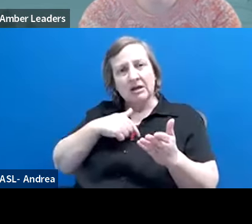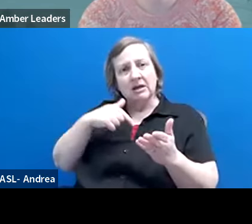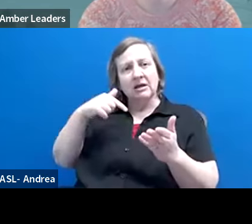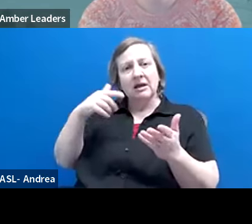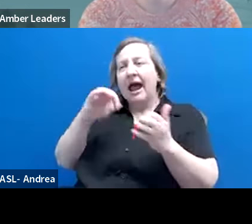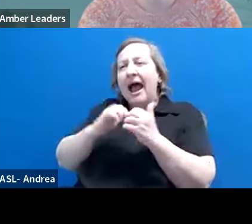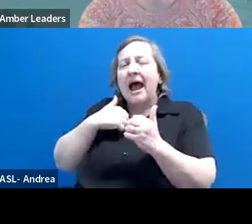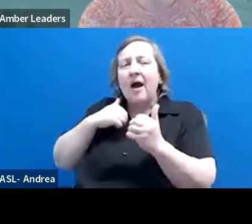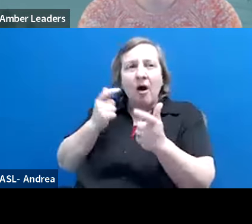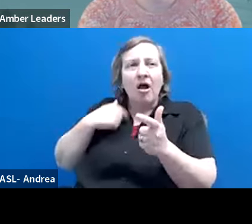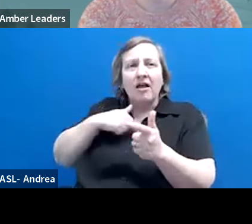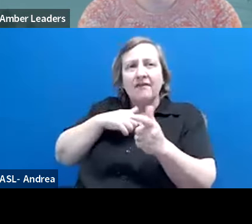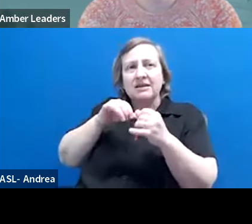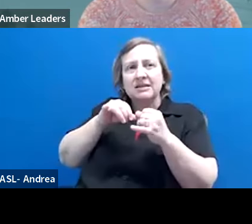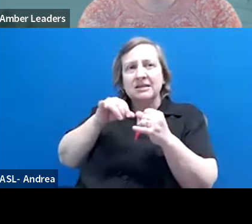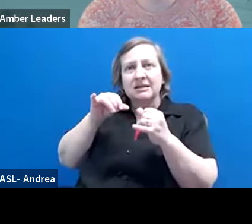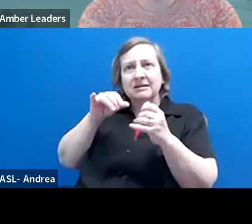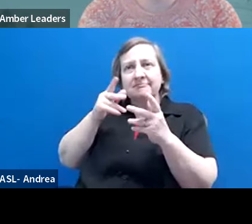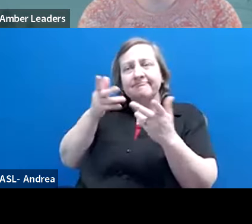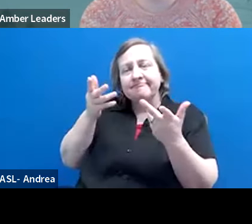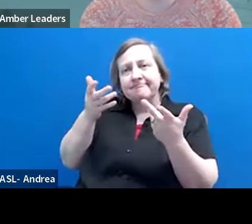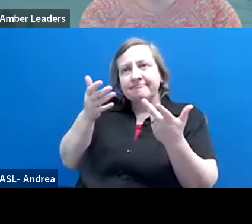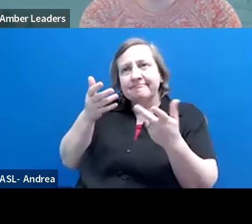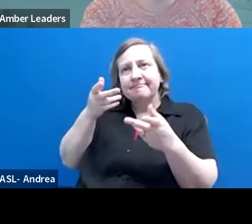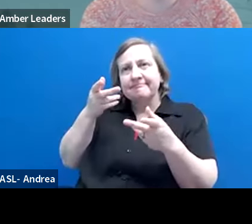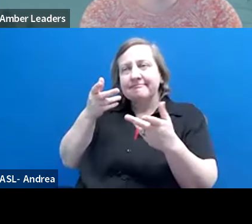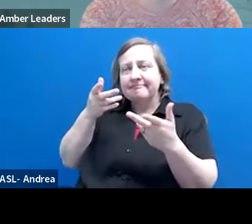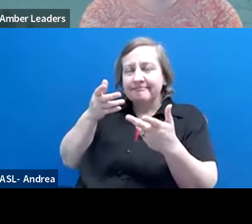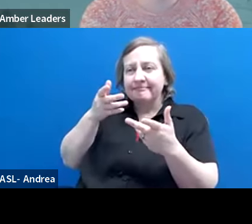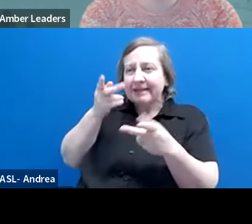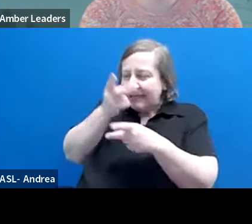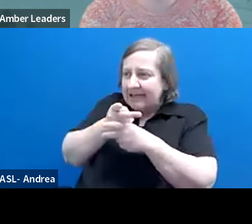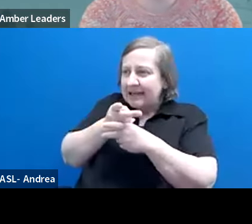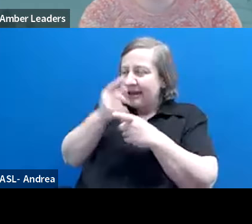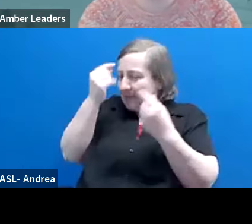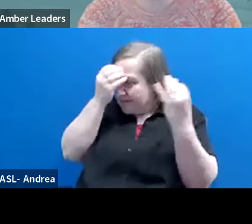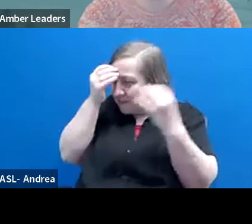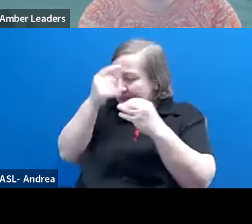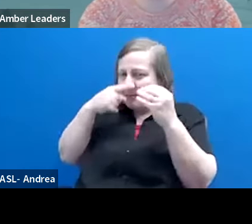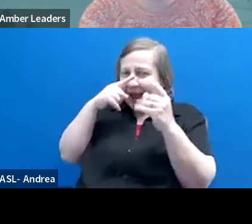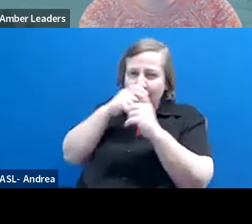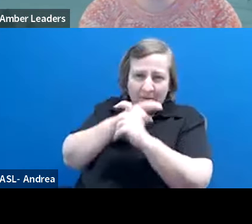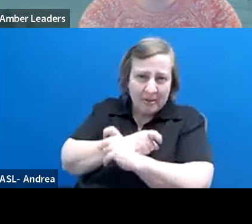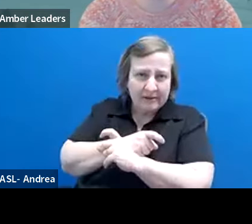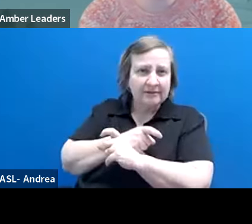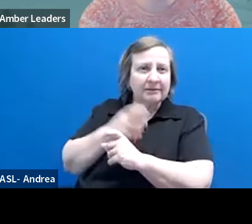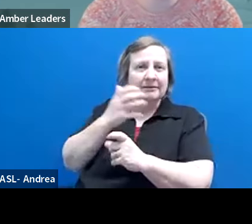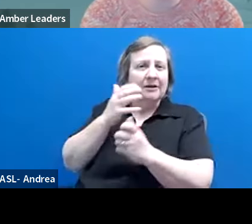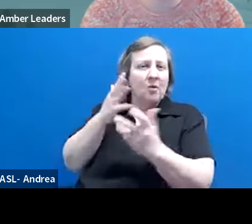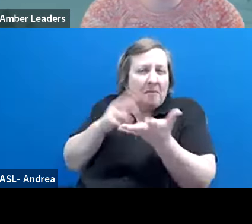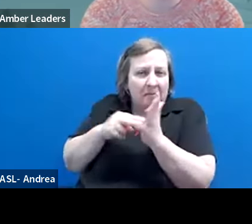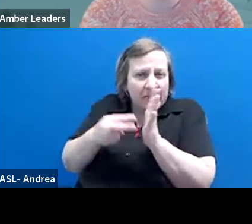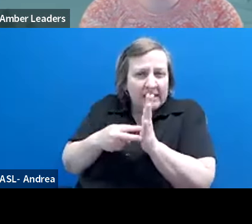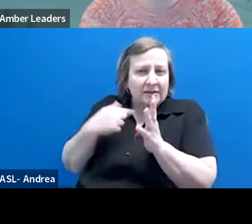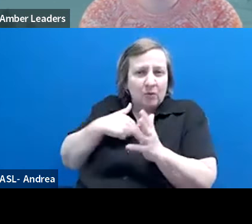how do we all stay on top of the complexity and really think about what it all means, and do